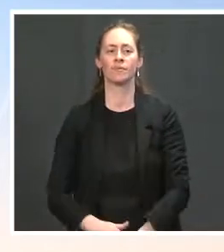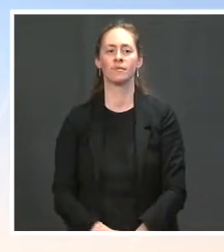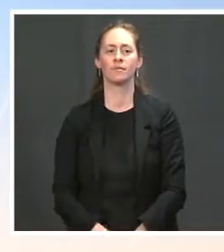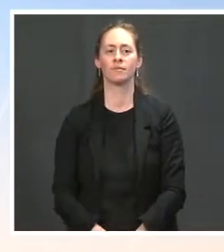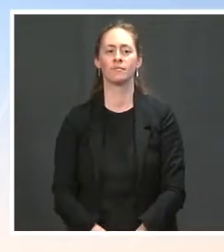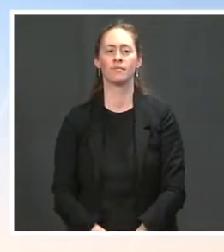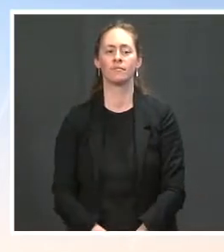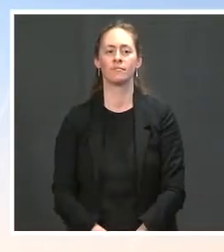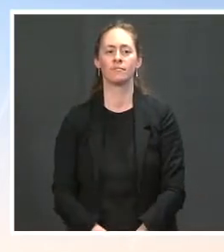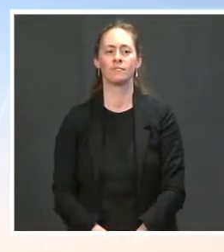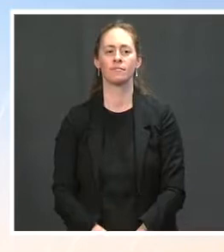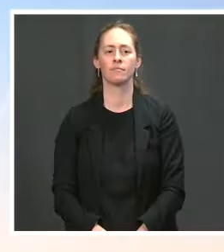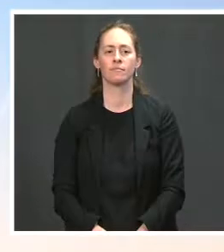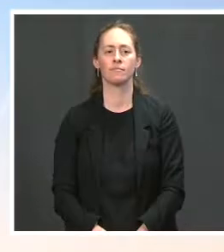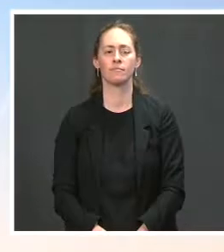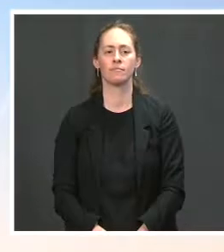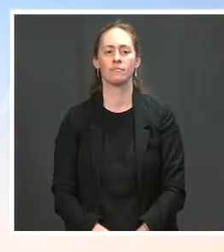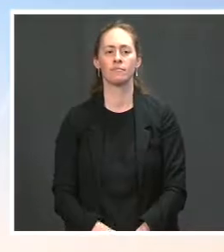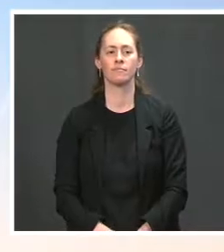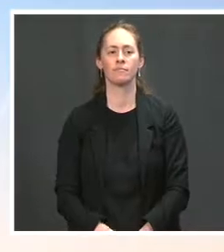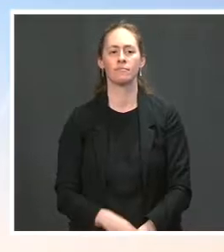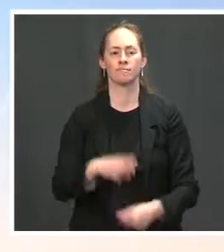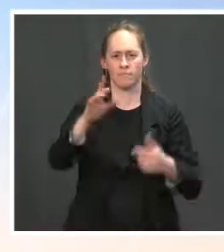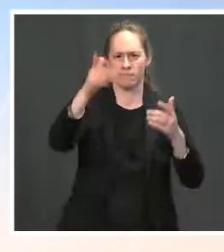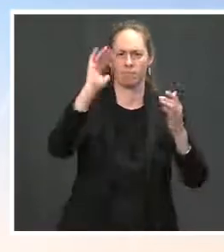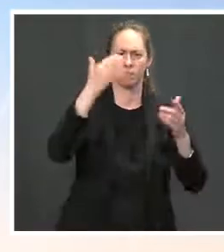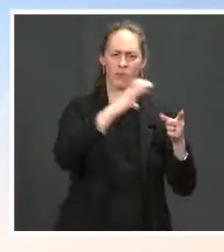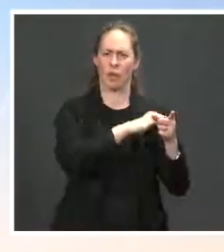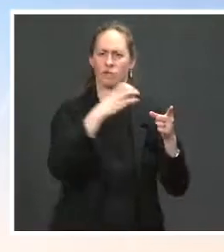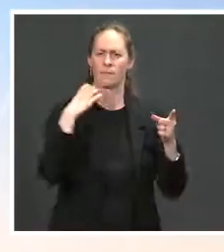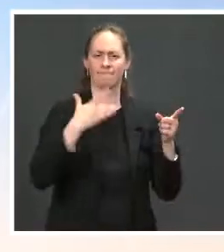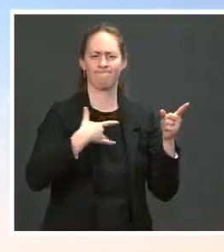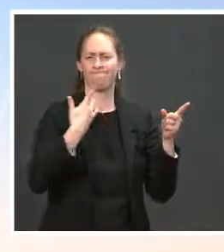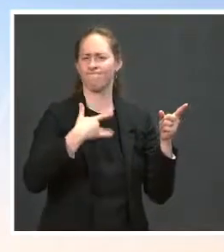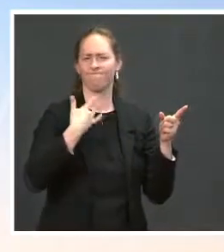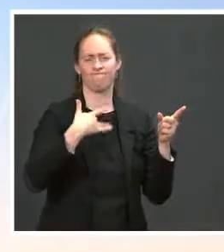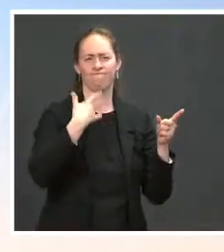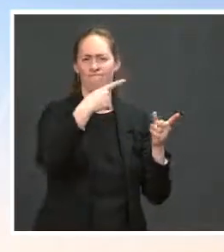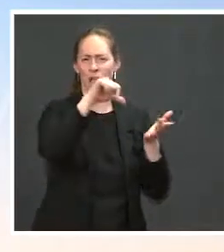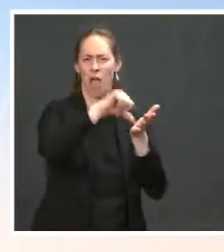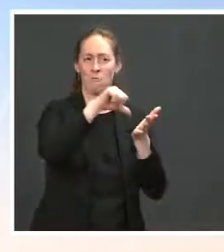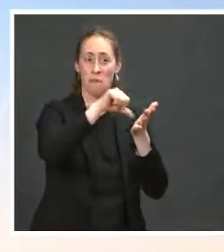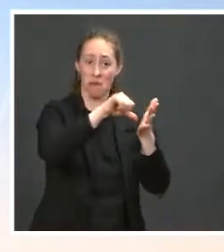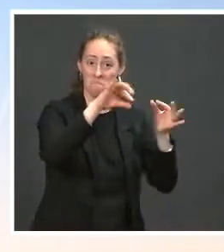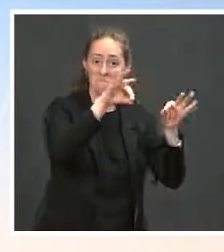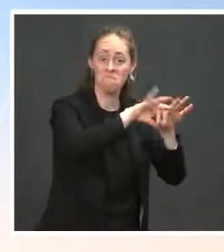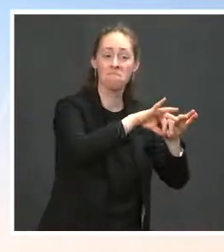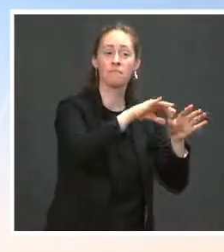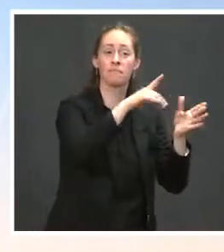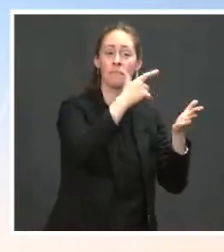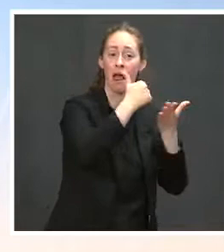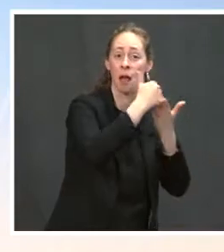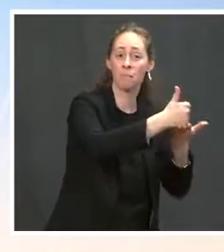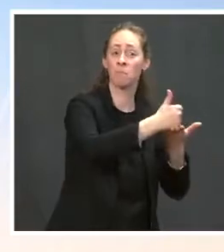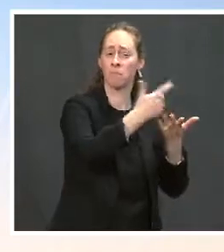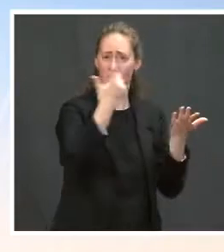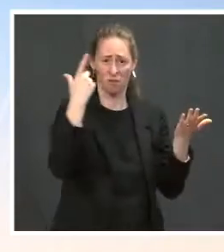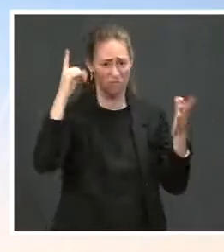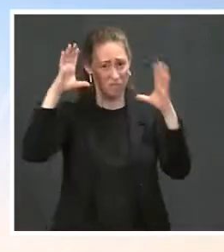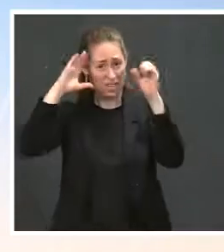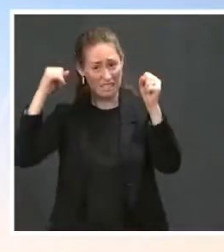is helpful in ending the crisis in Yemen, which he considered a top priority in his administration. Is this a topic that you guys going to raise